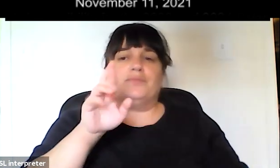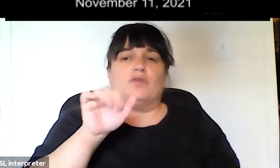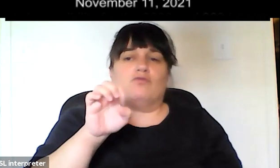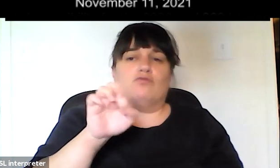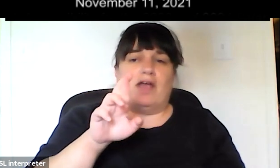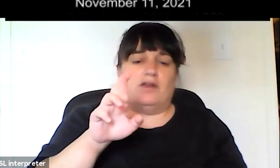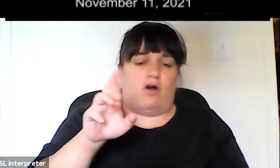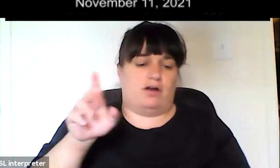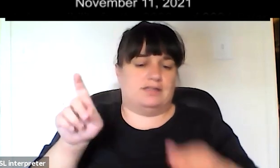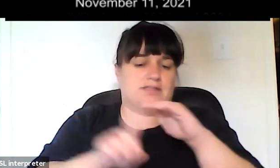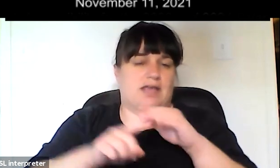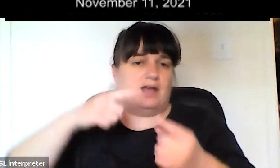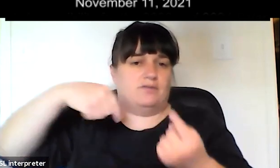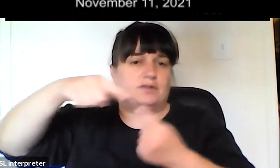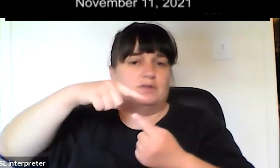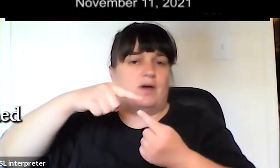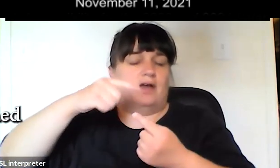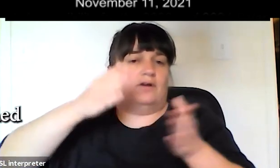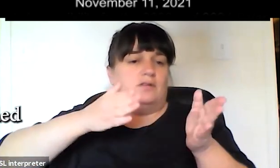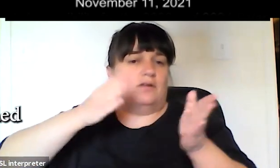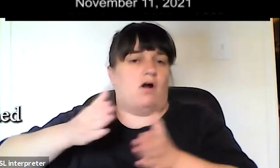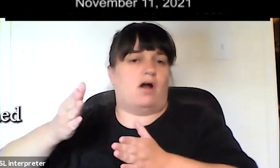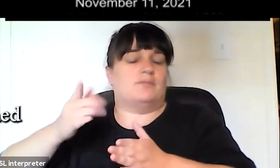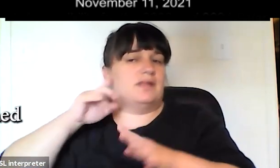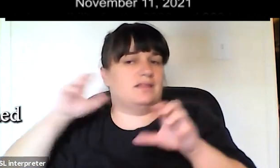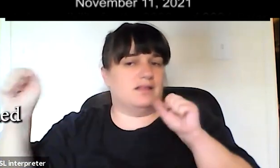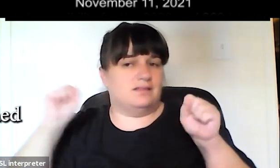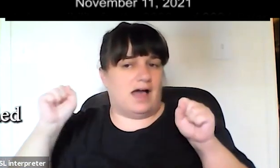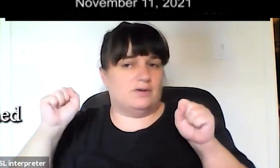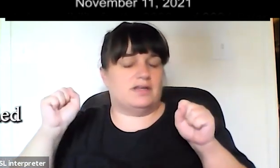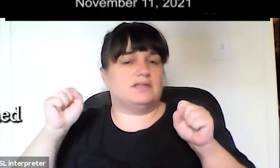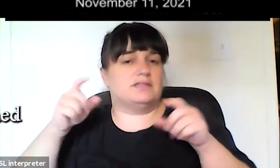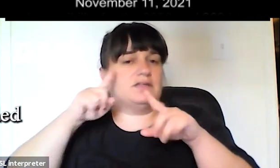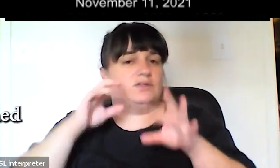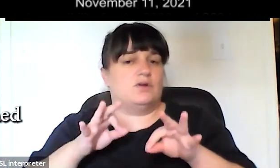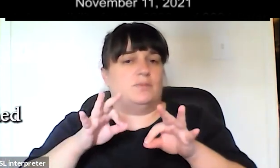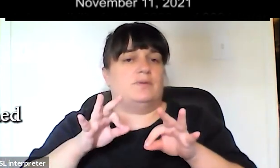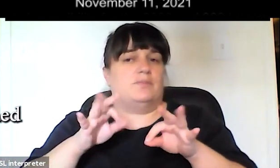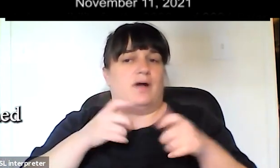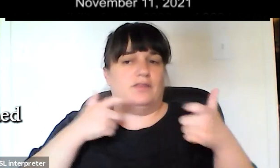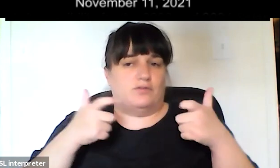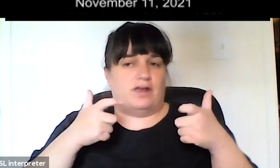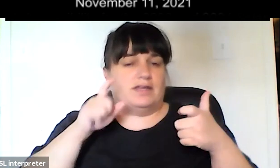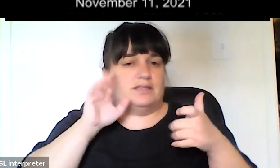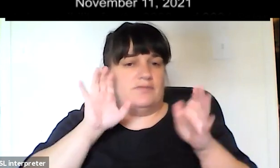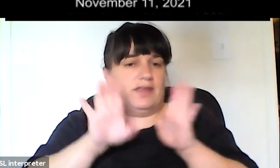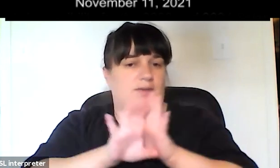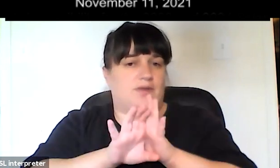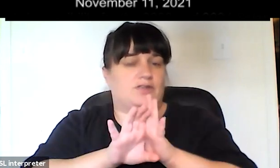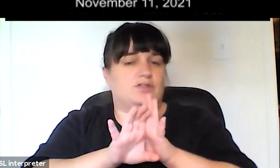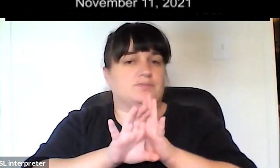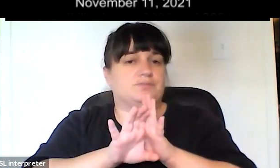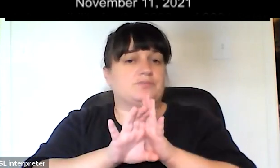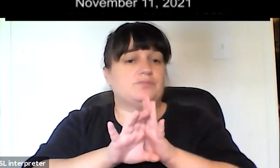of those spiral arms that I mentioned. The loudness of the piece is determined by the brightness in the image, and the pitches